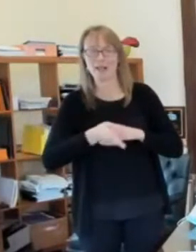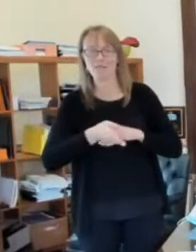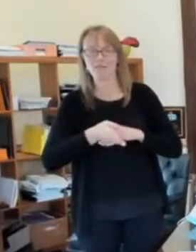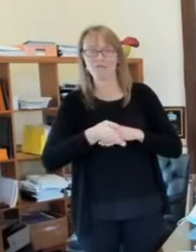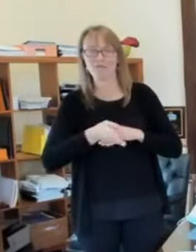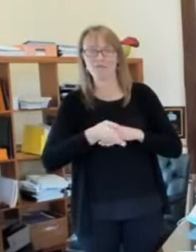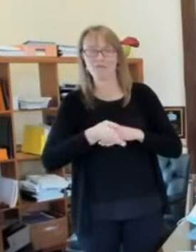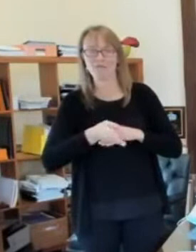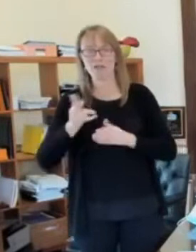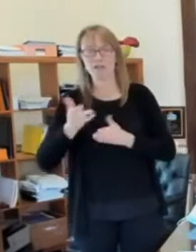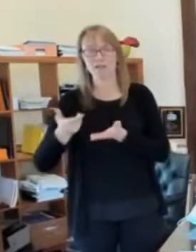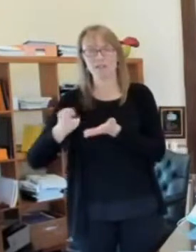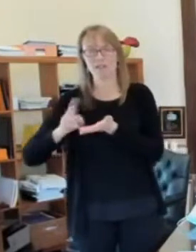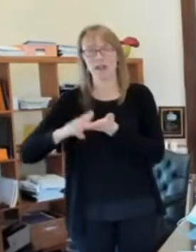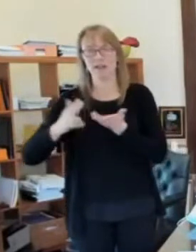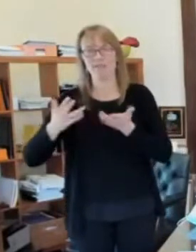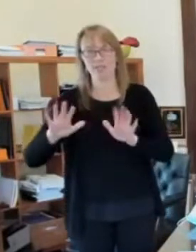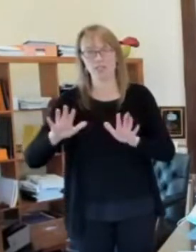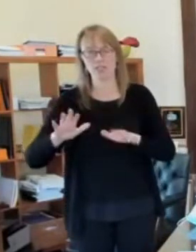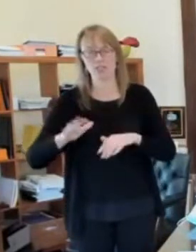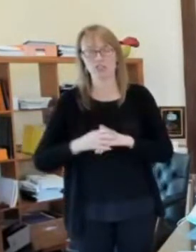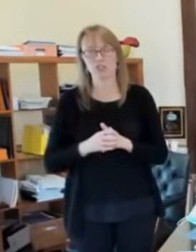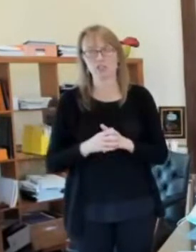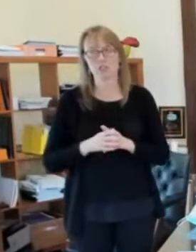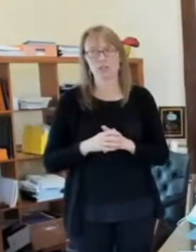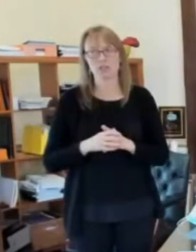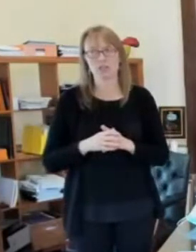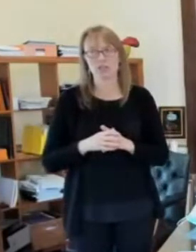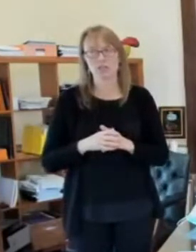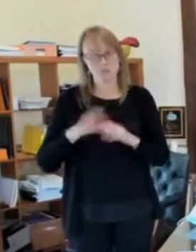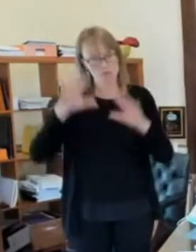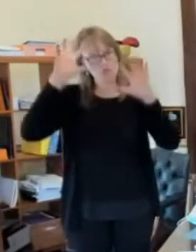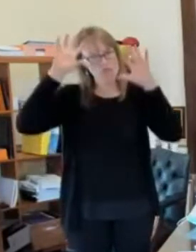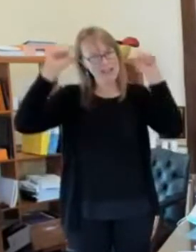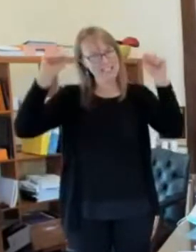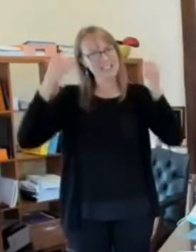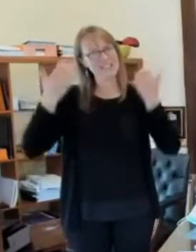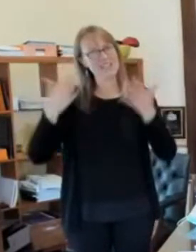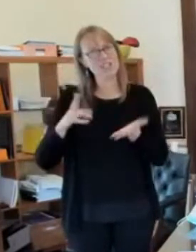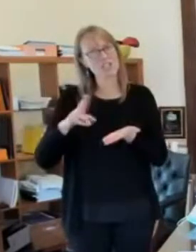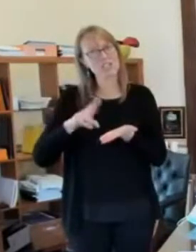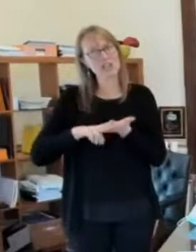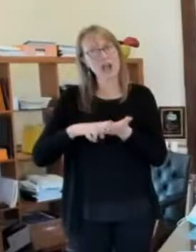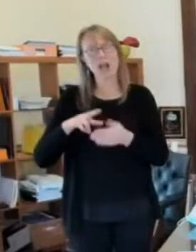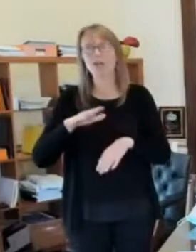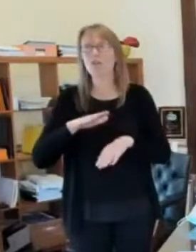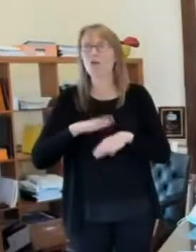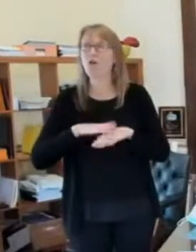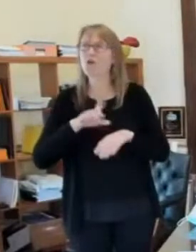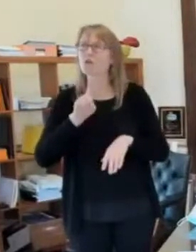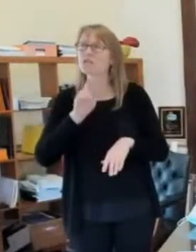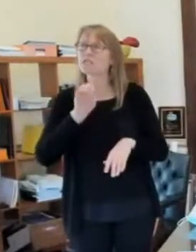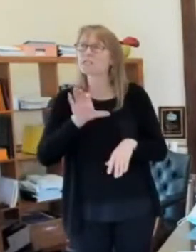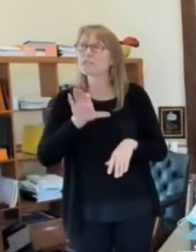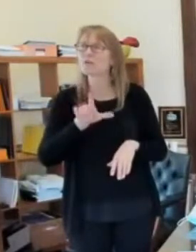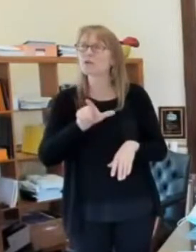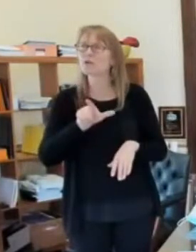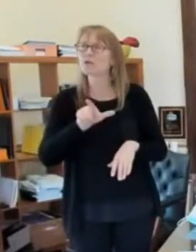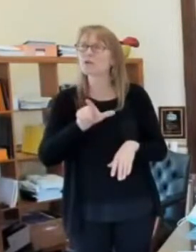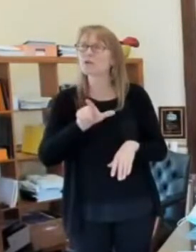bill a couple of days before New Year's, 28th maybe. So by the end